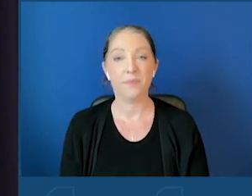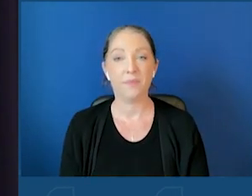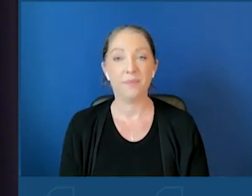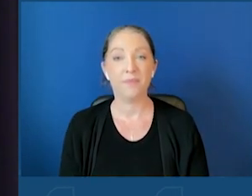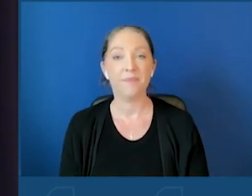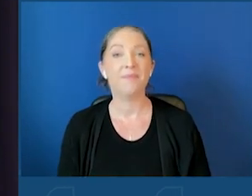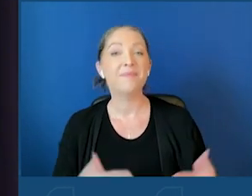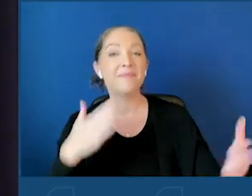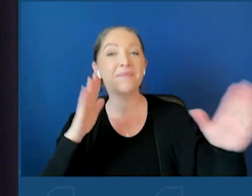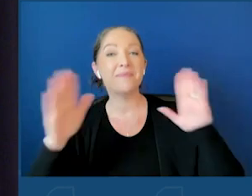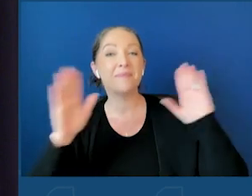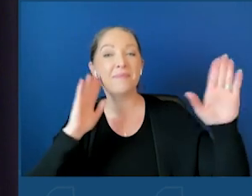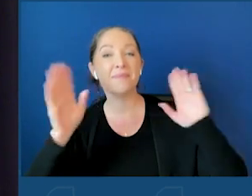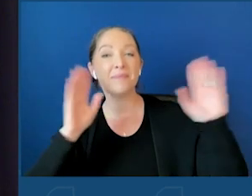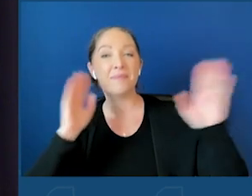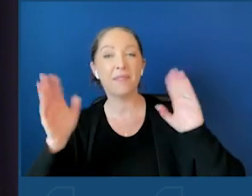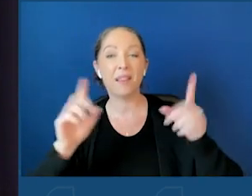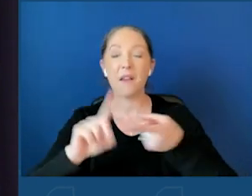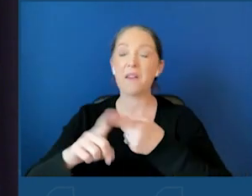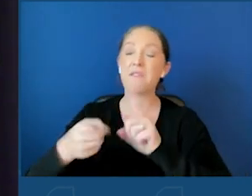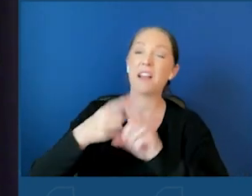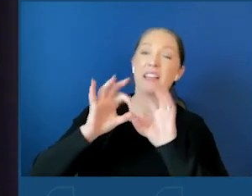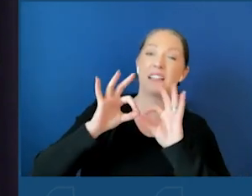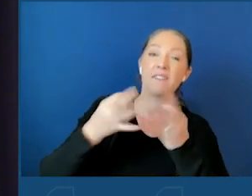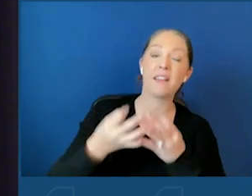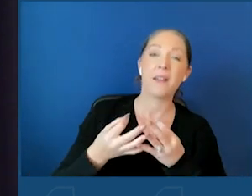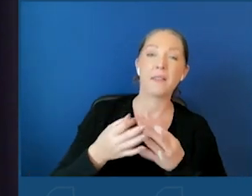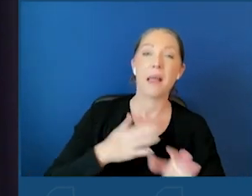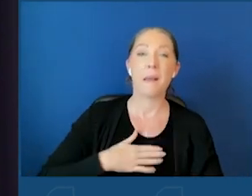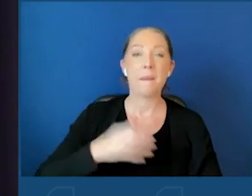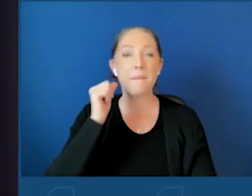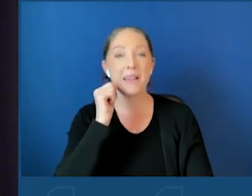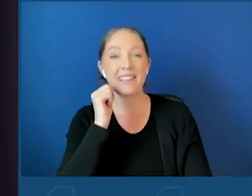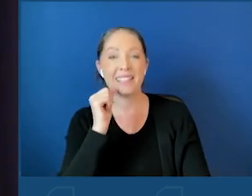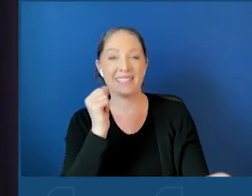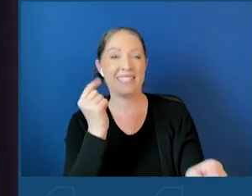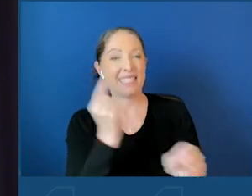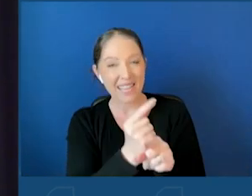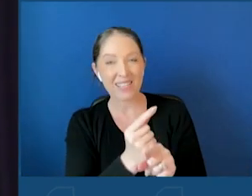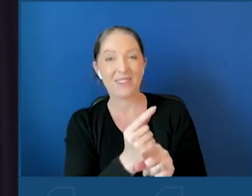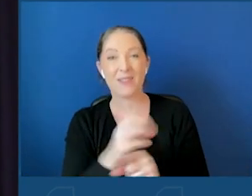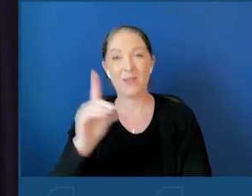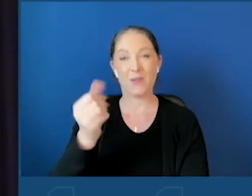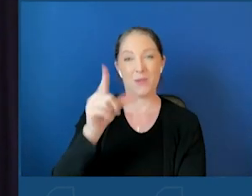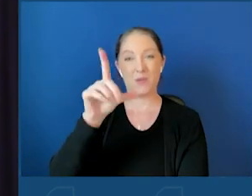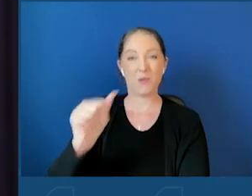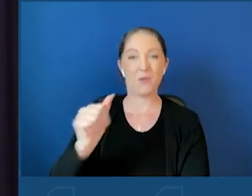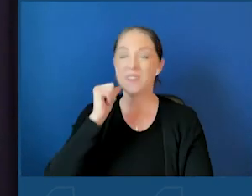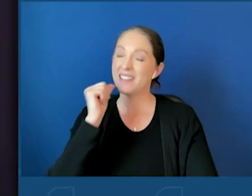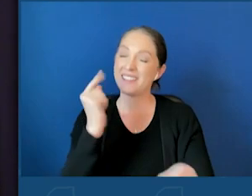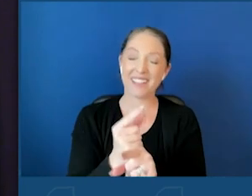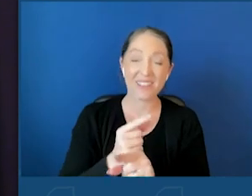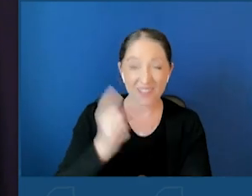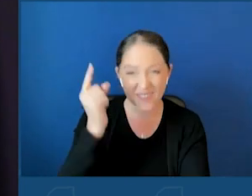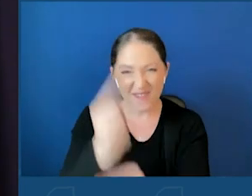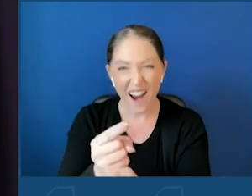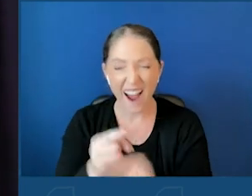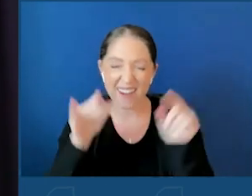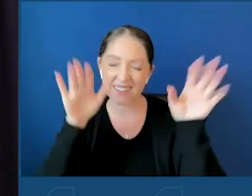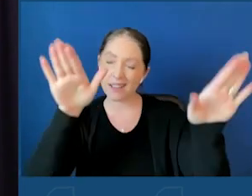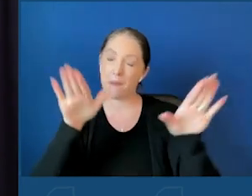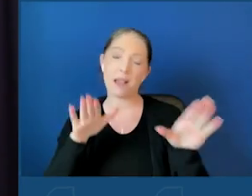Greetings, friends, families, and most importantly, my sisters, my doula sisters, right? This is amazing.